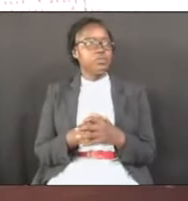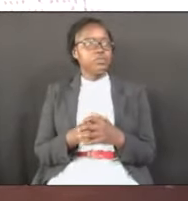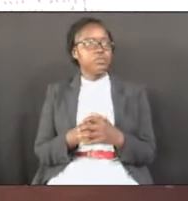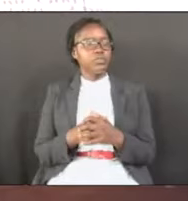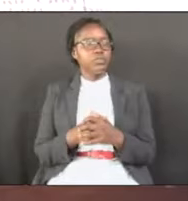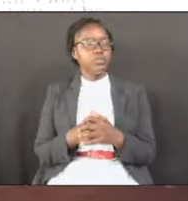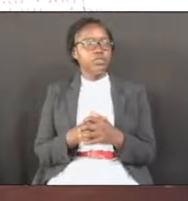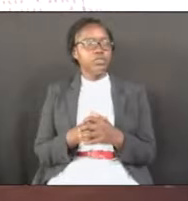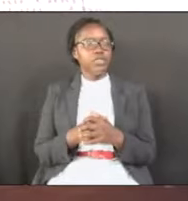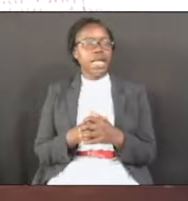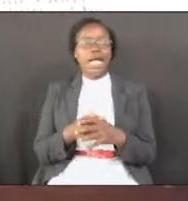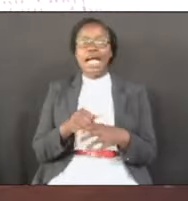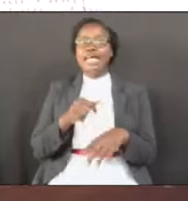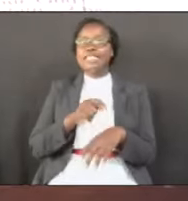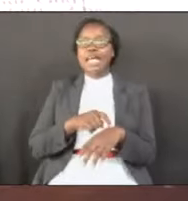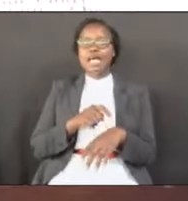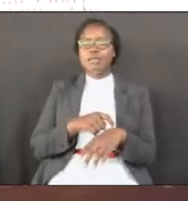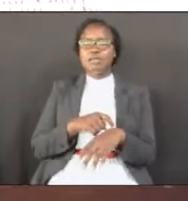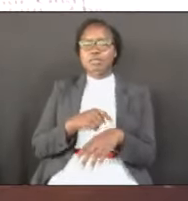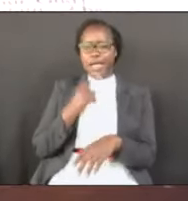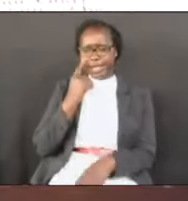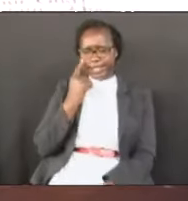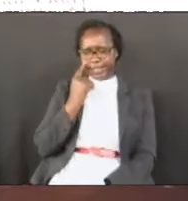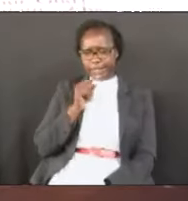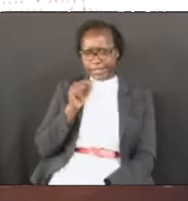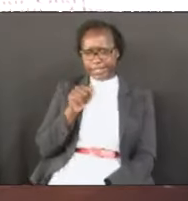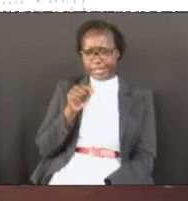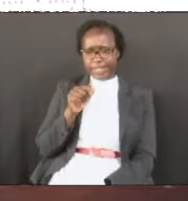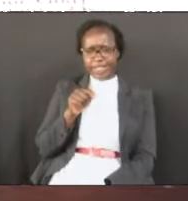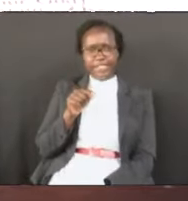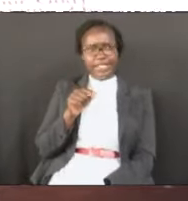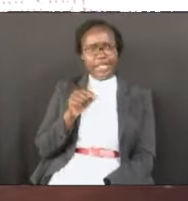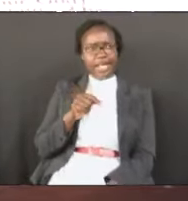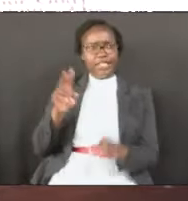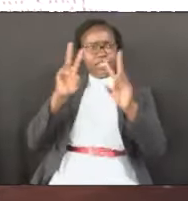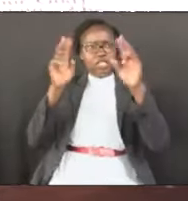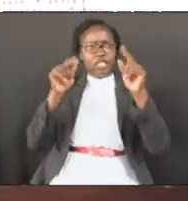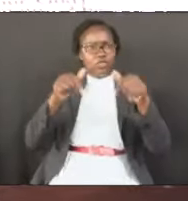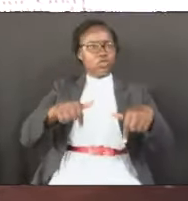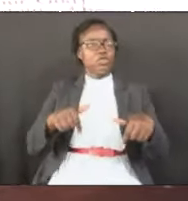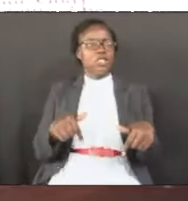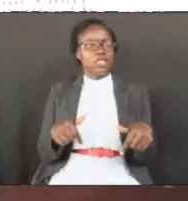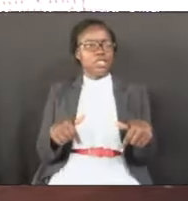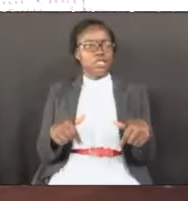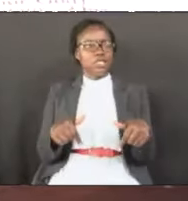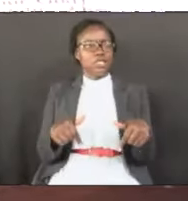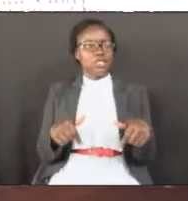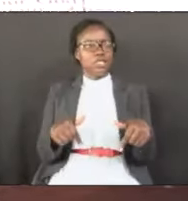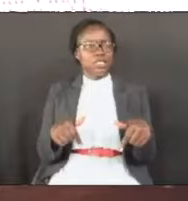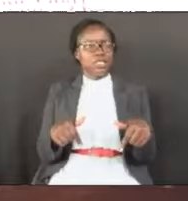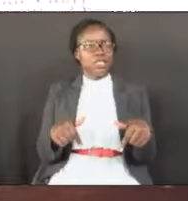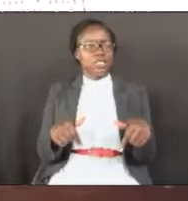Now, when I saw this theme or title subject for today,